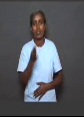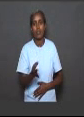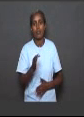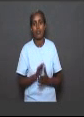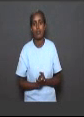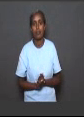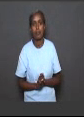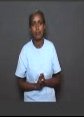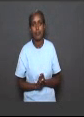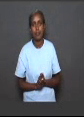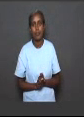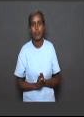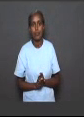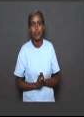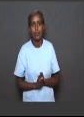f.